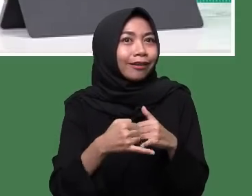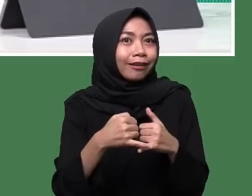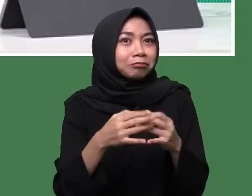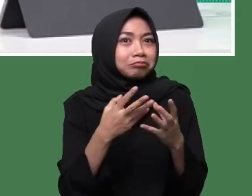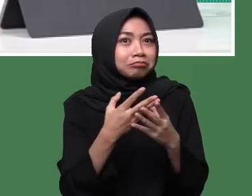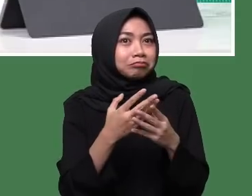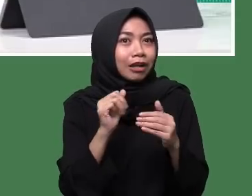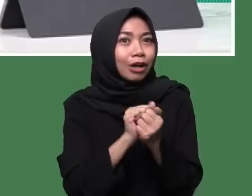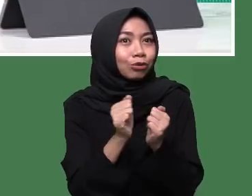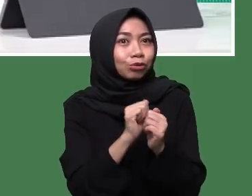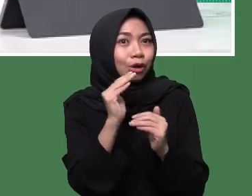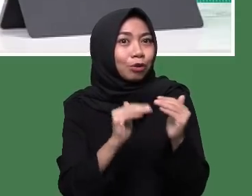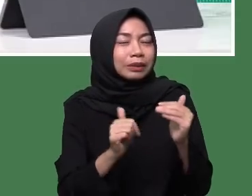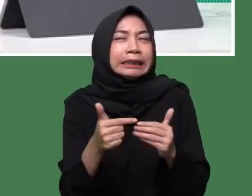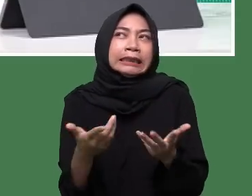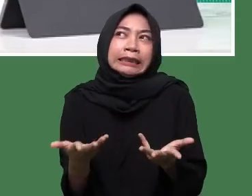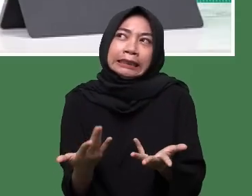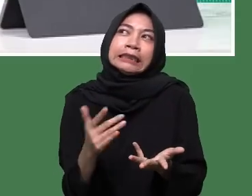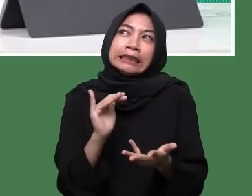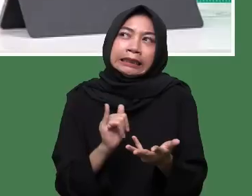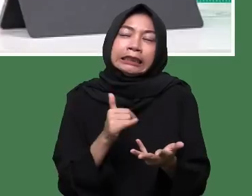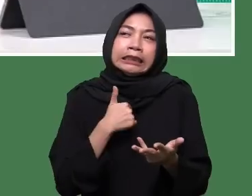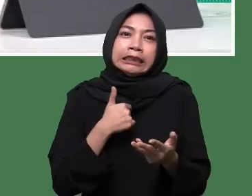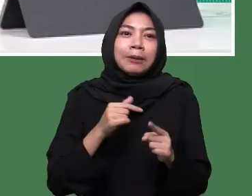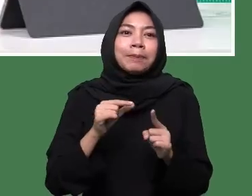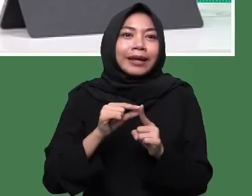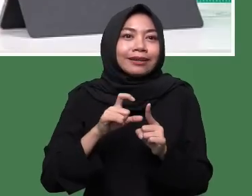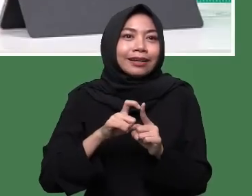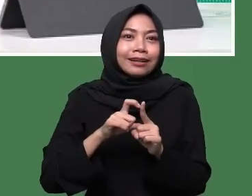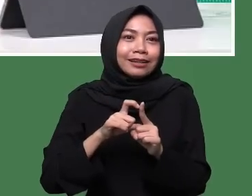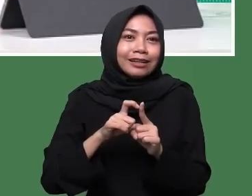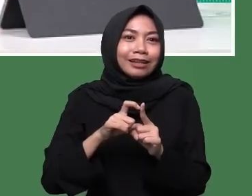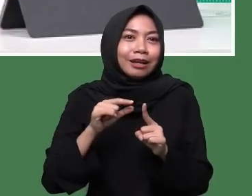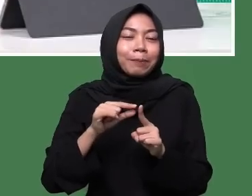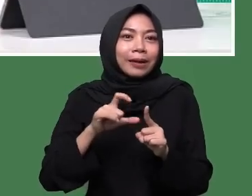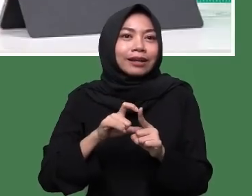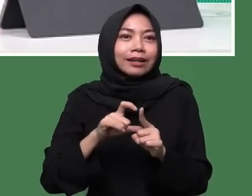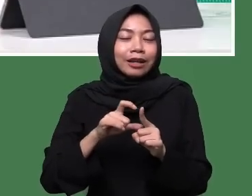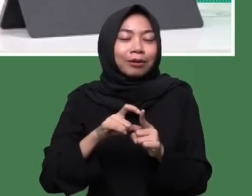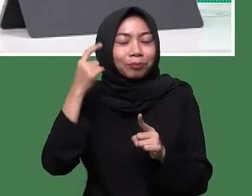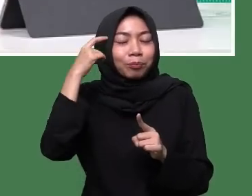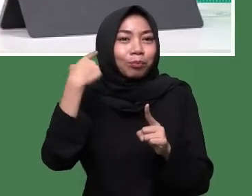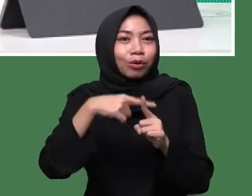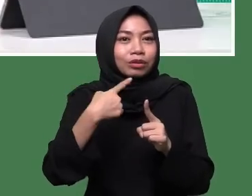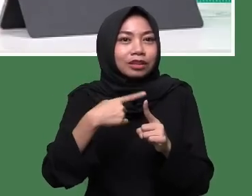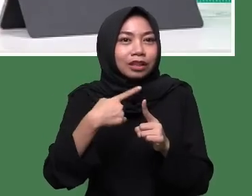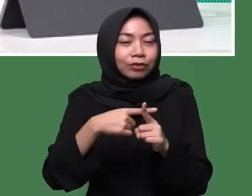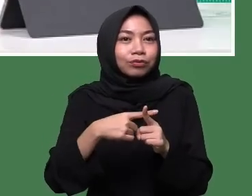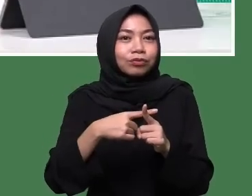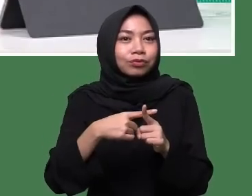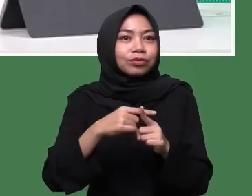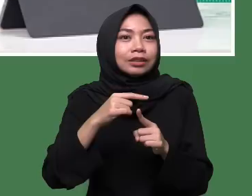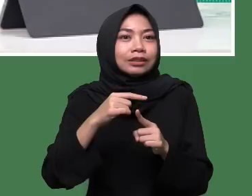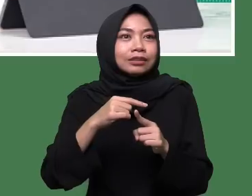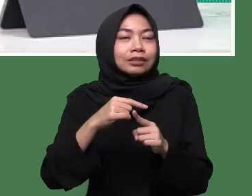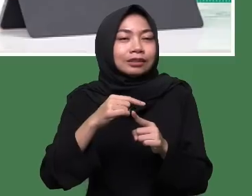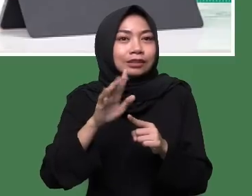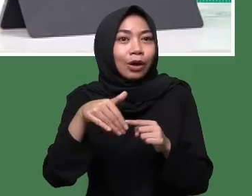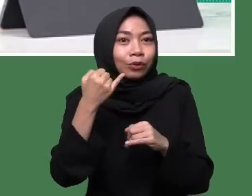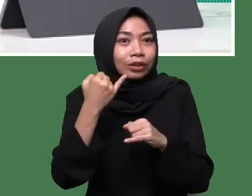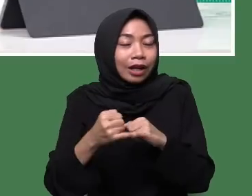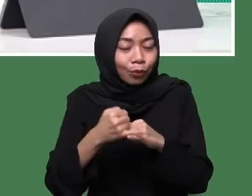We are very confident that the increase of the cases will be under control soon.